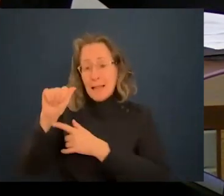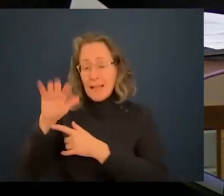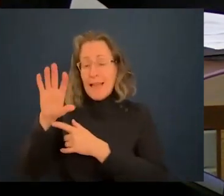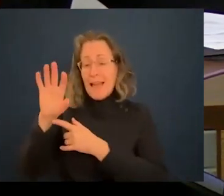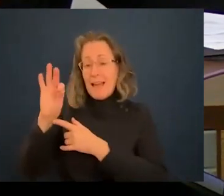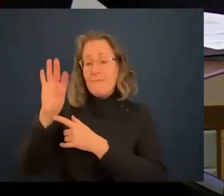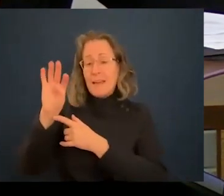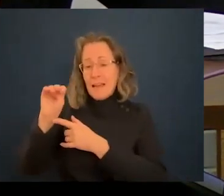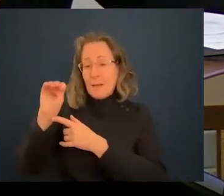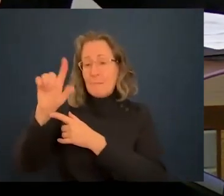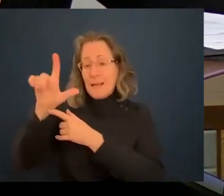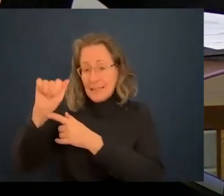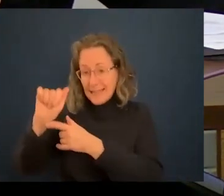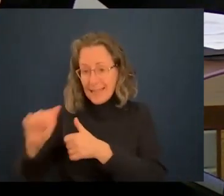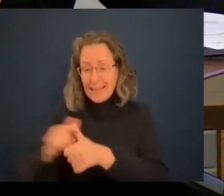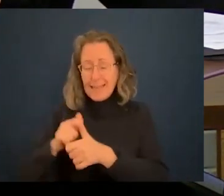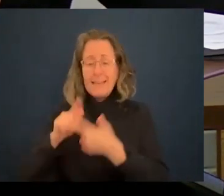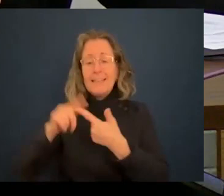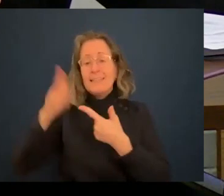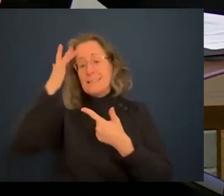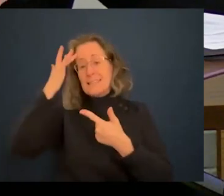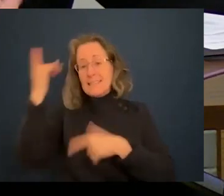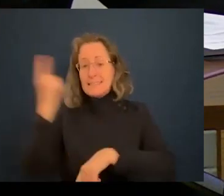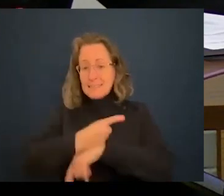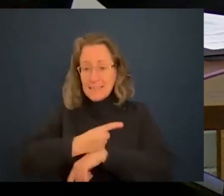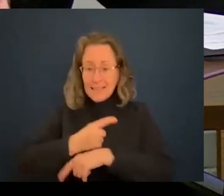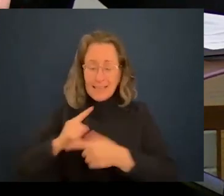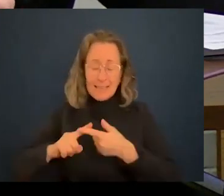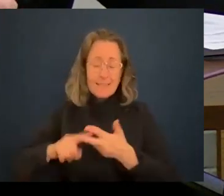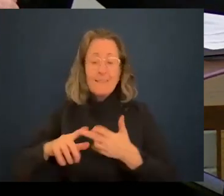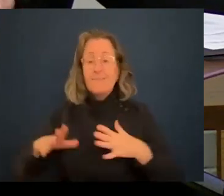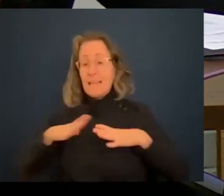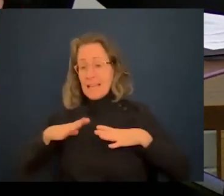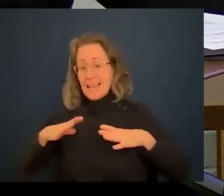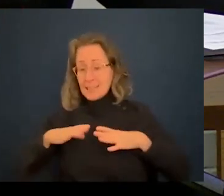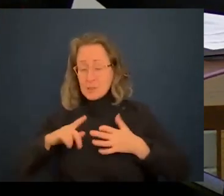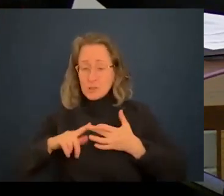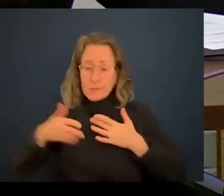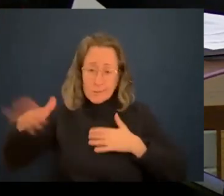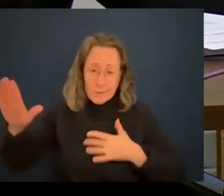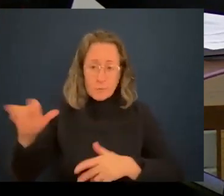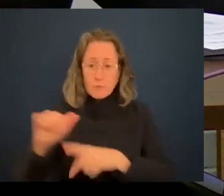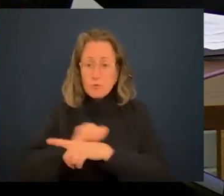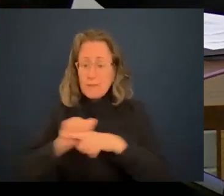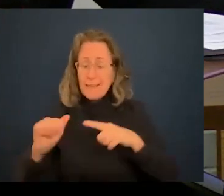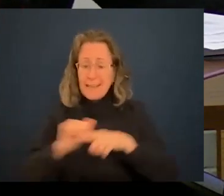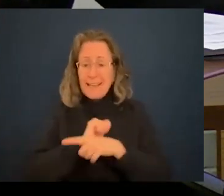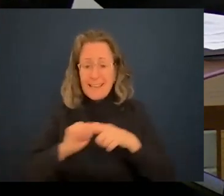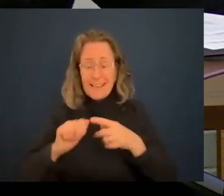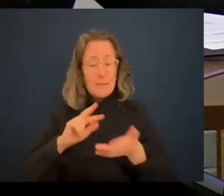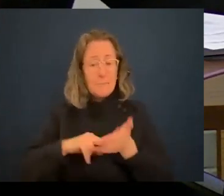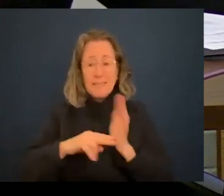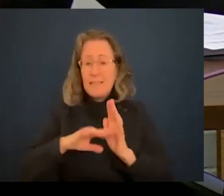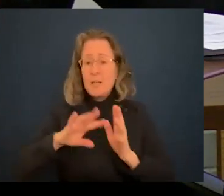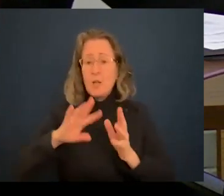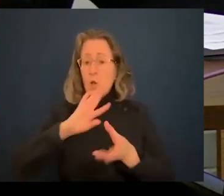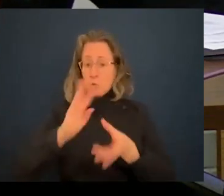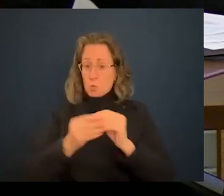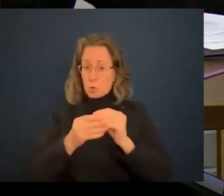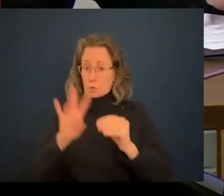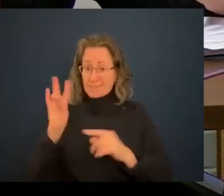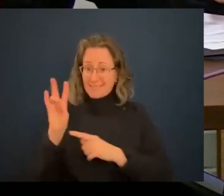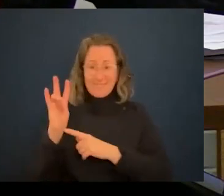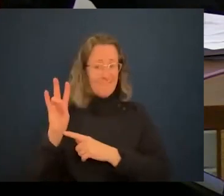time somebody's out training are typically down to six people I know it's very